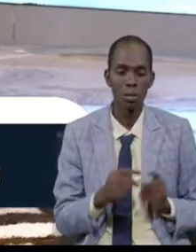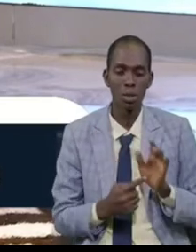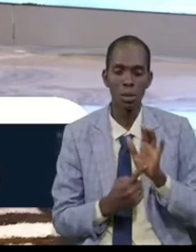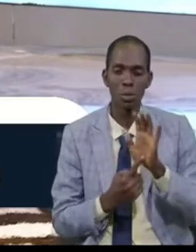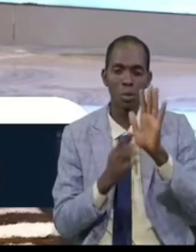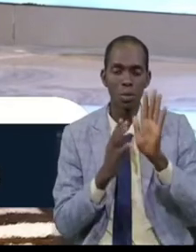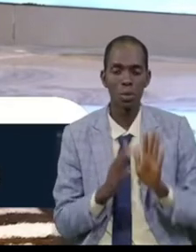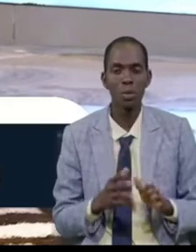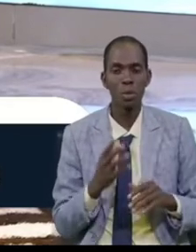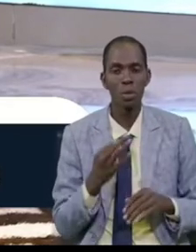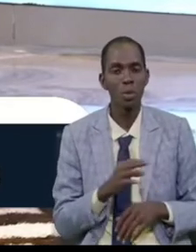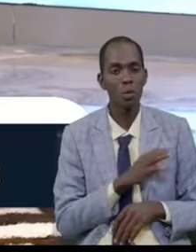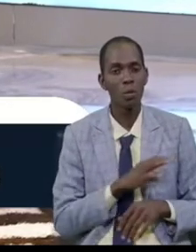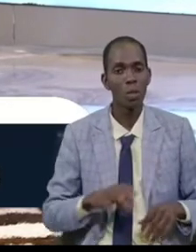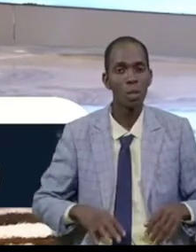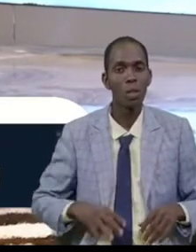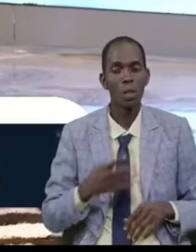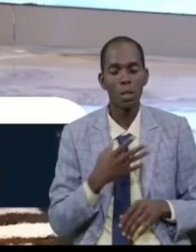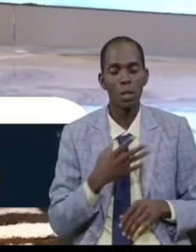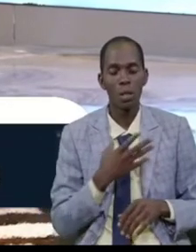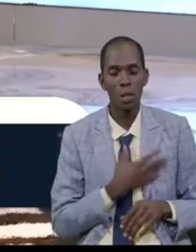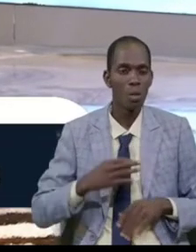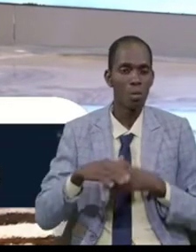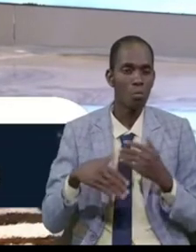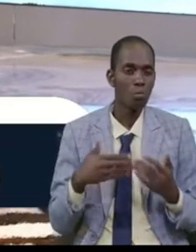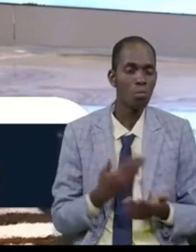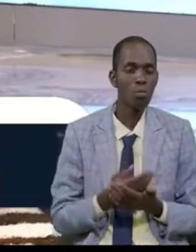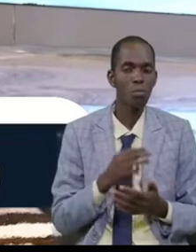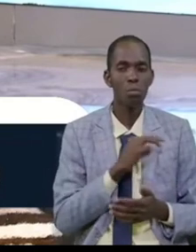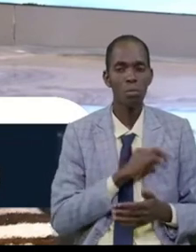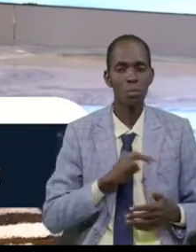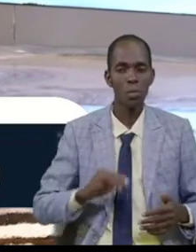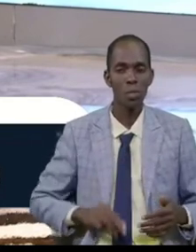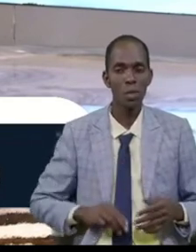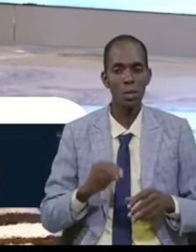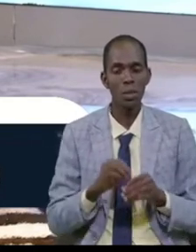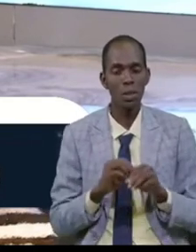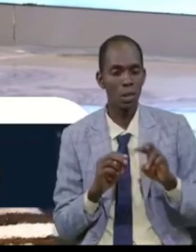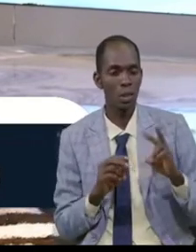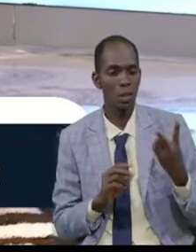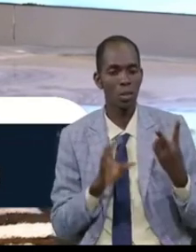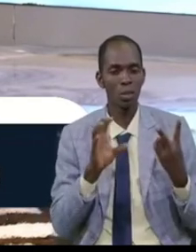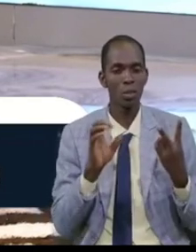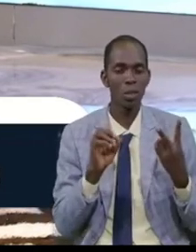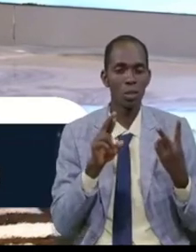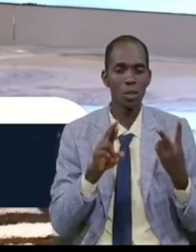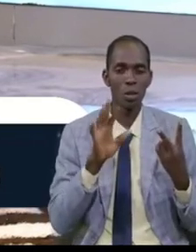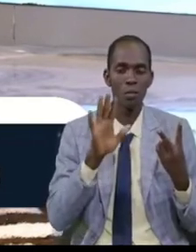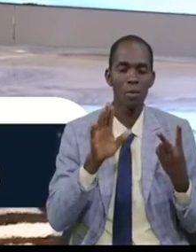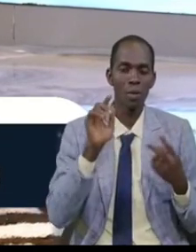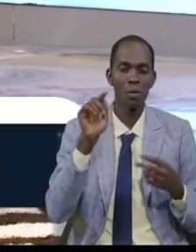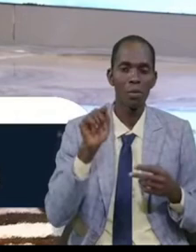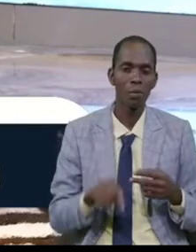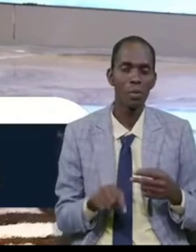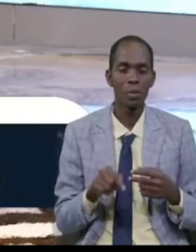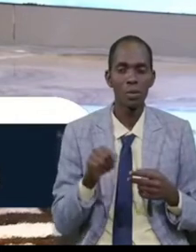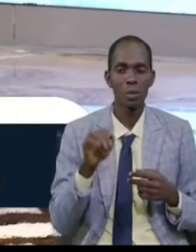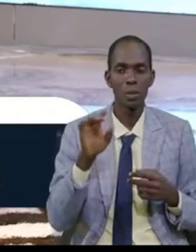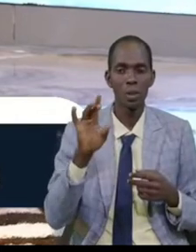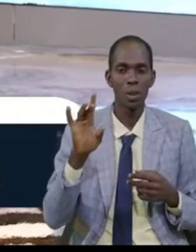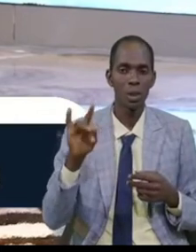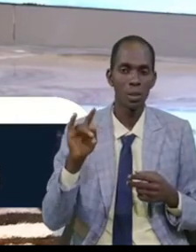of ambassadors and all members. In 2 Corinthians chapter 5, we're reading from